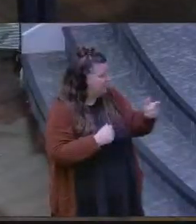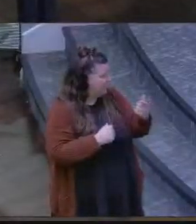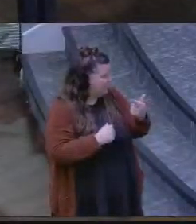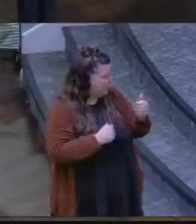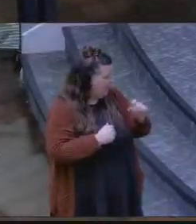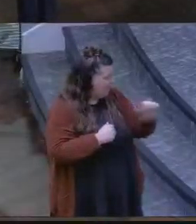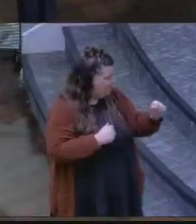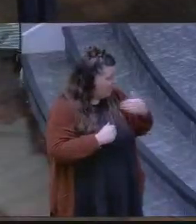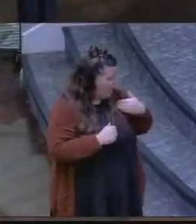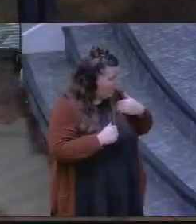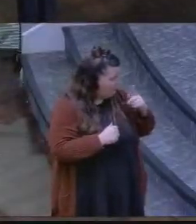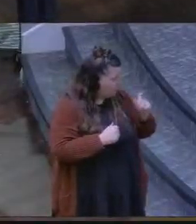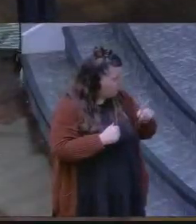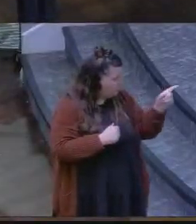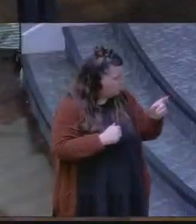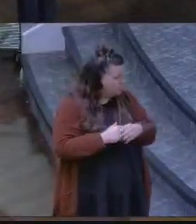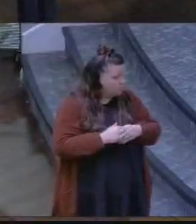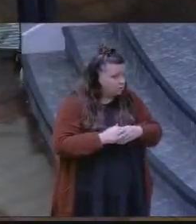question? Okay.